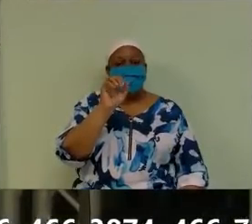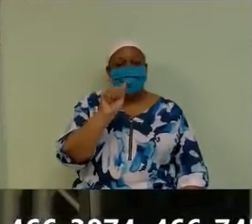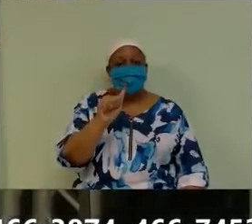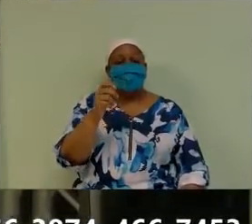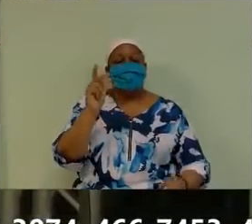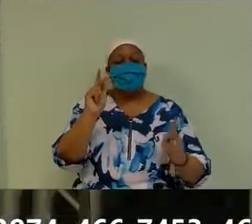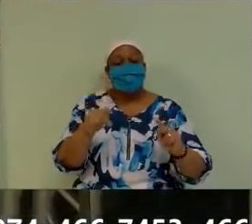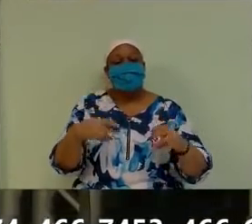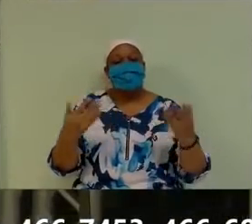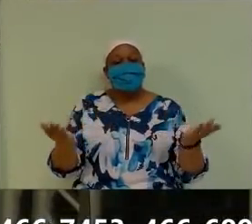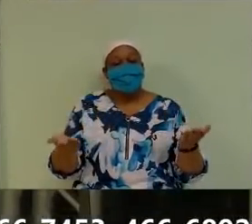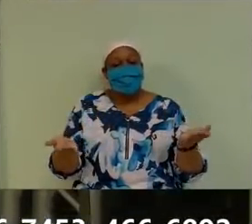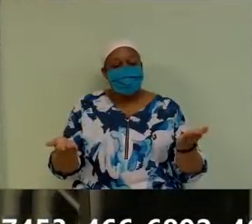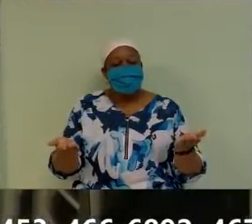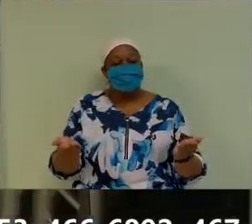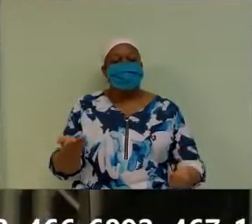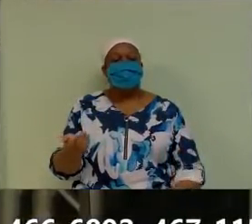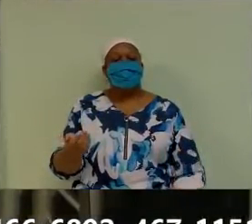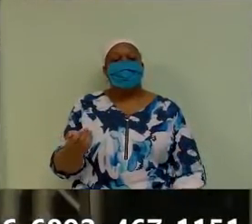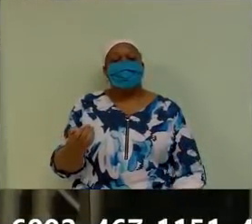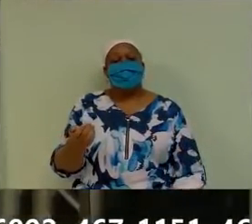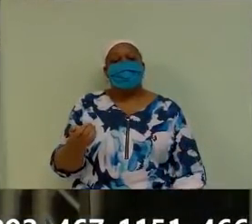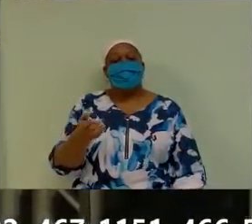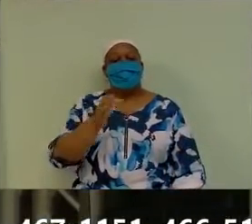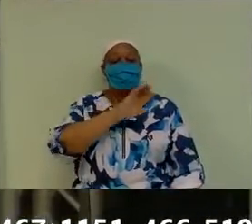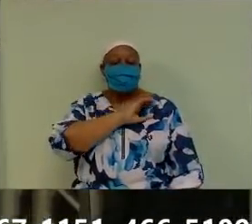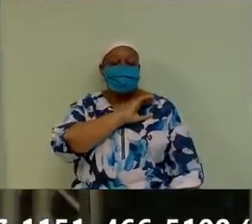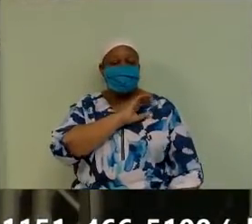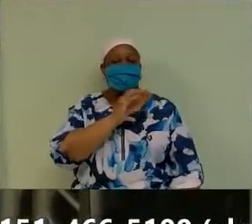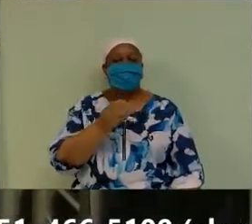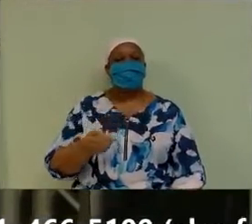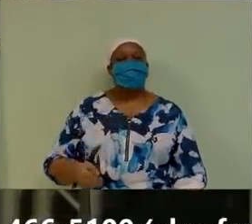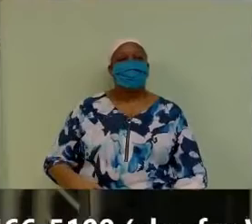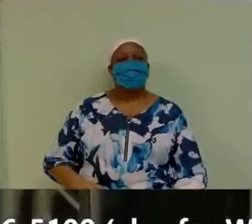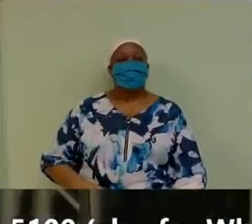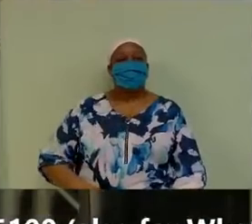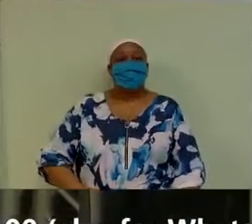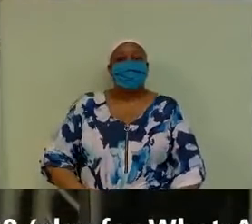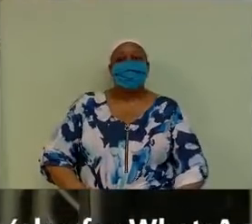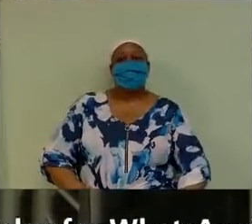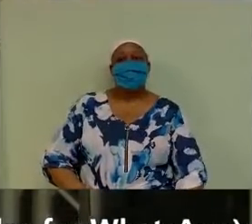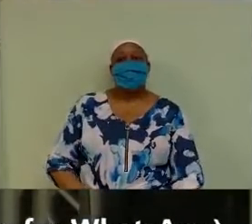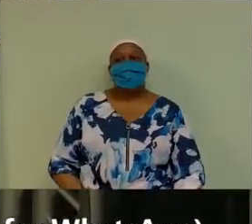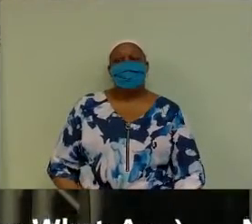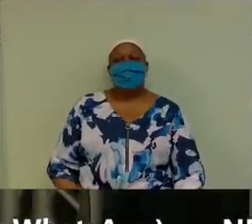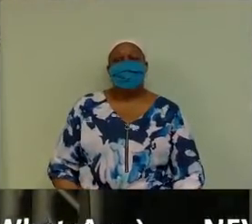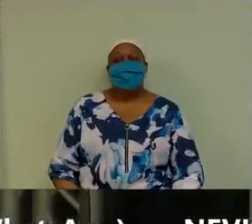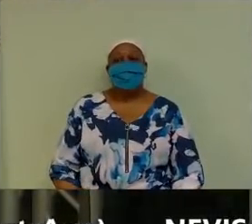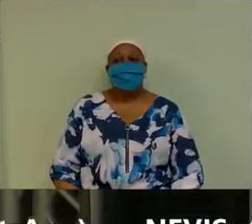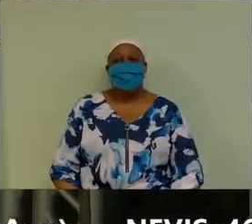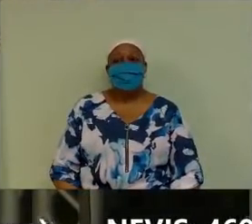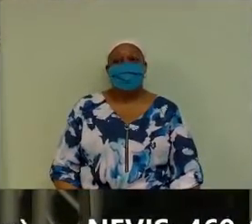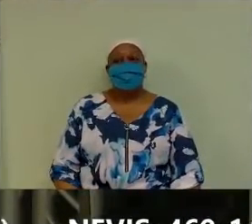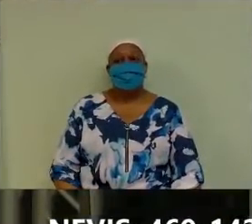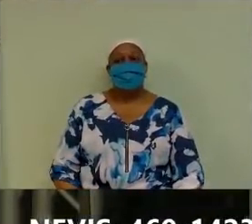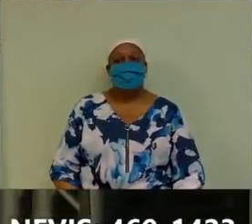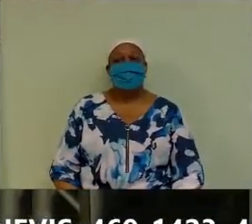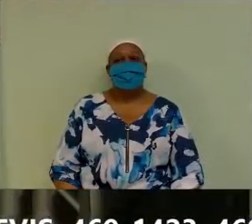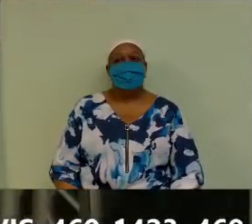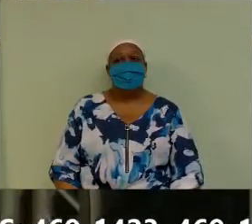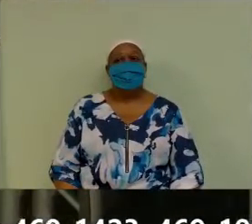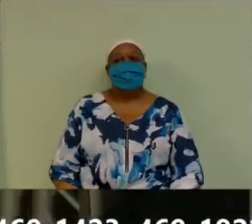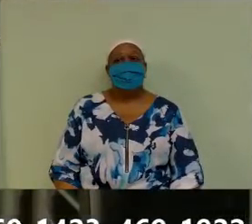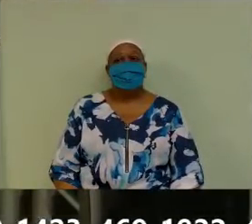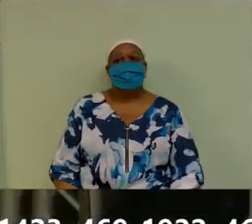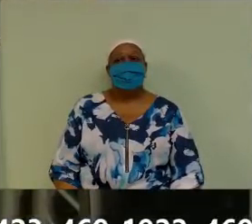Agency and the Nevis Disaster Management Department, the NEOC and the HEOC,